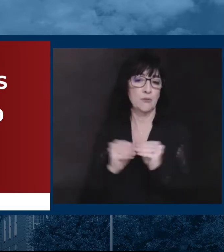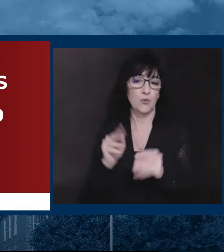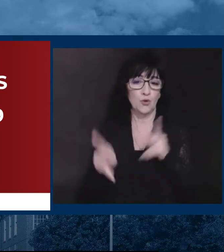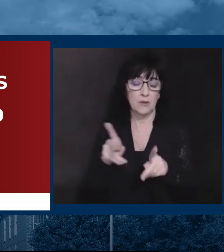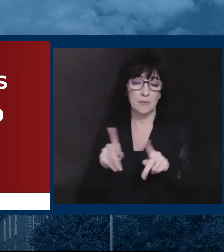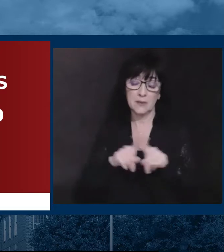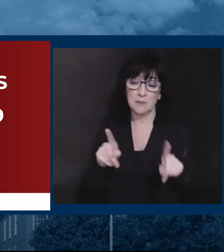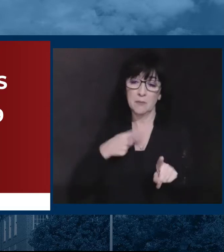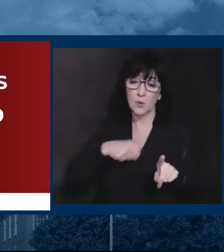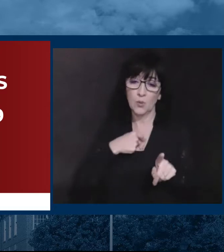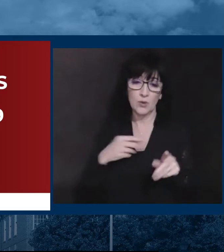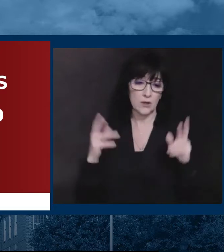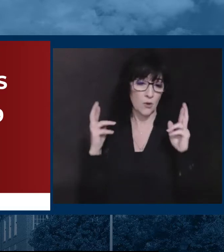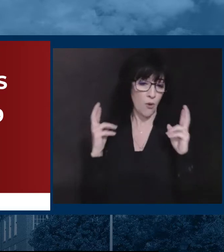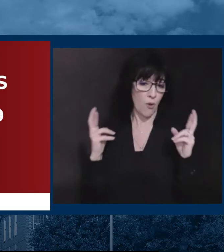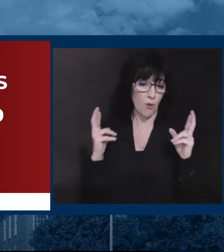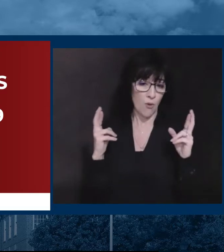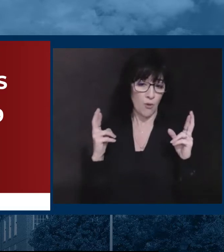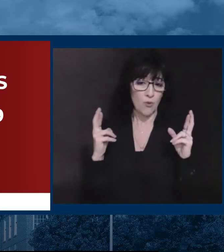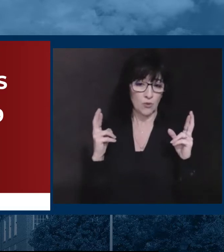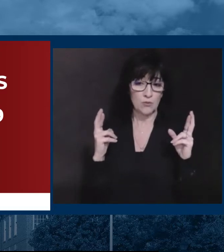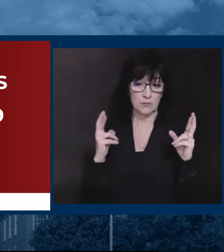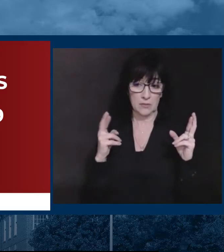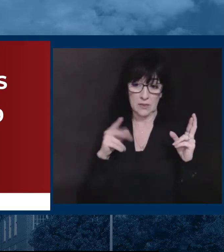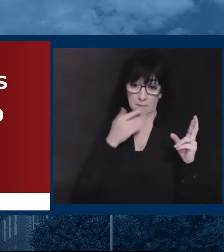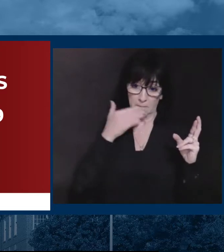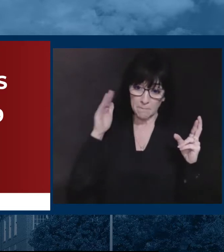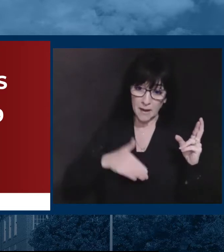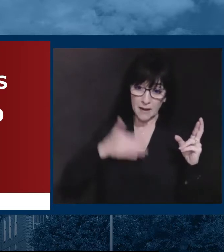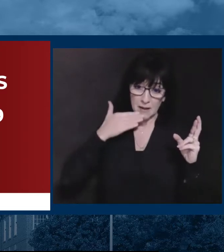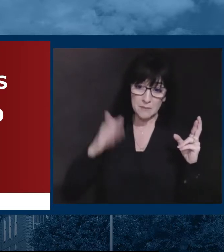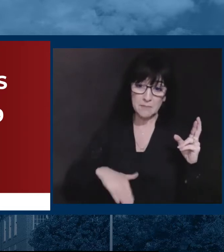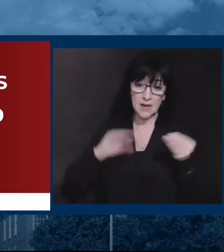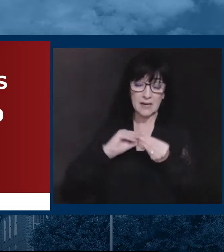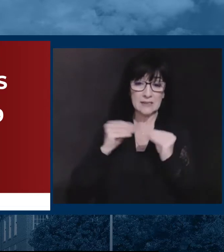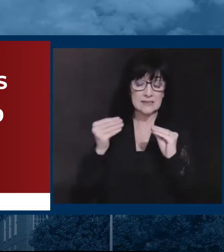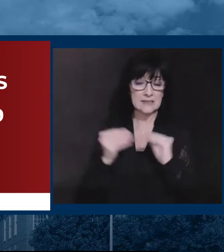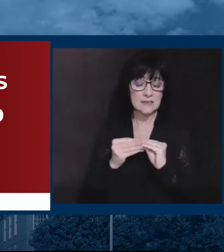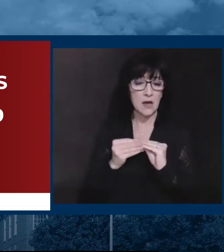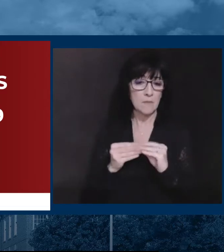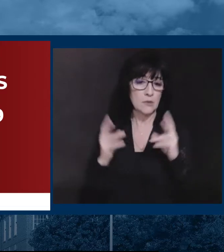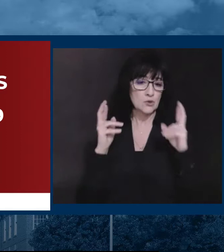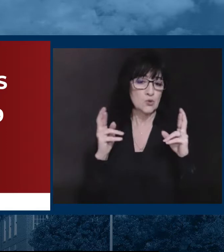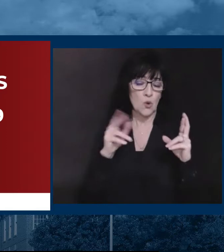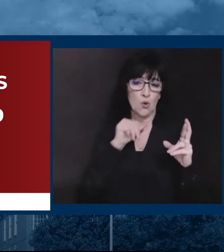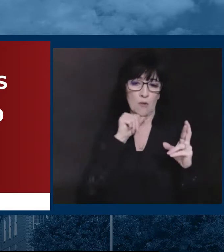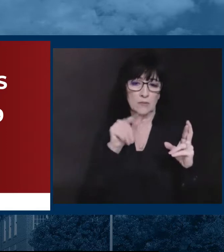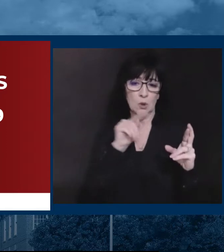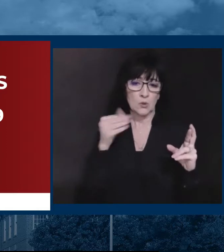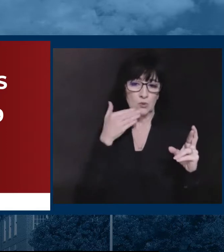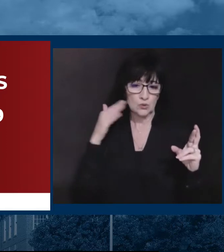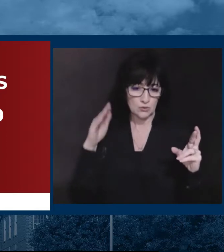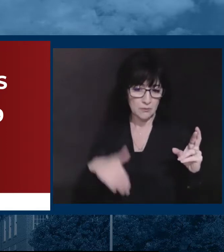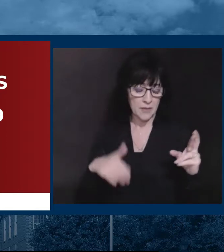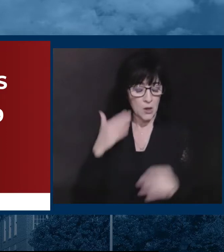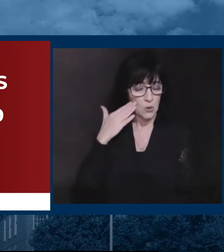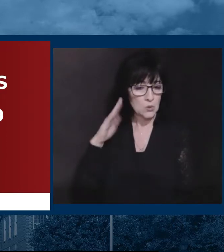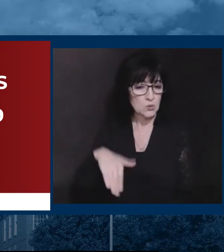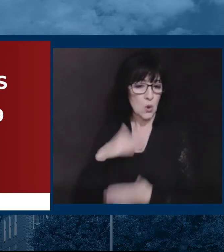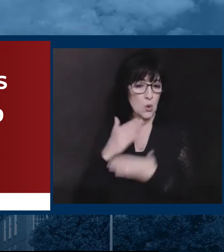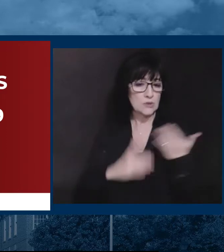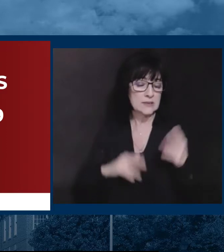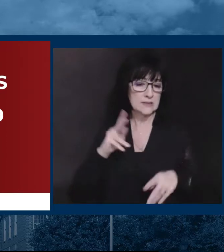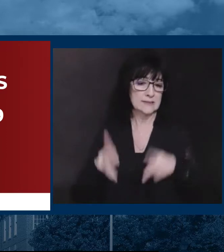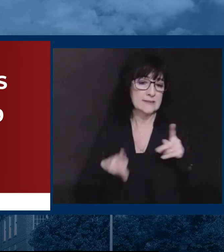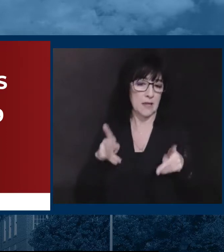it won't be as bad as it could be, as people got together, let their guard down a little bit, and involved